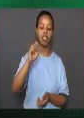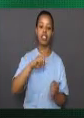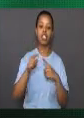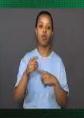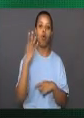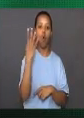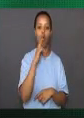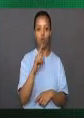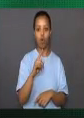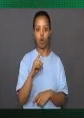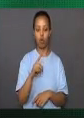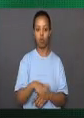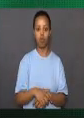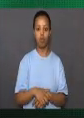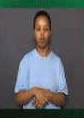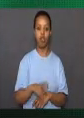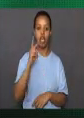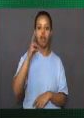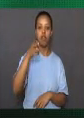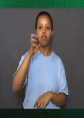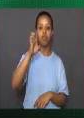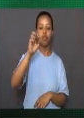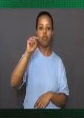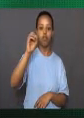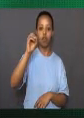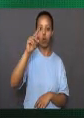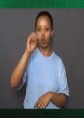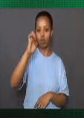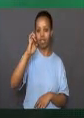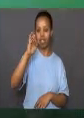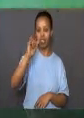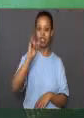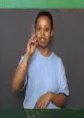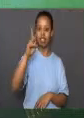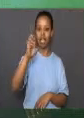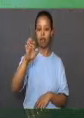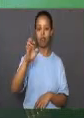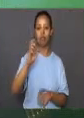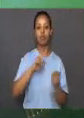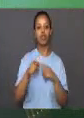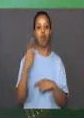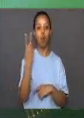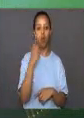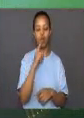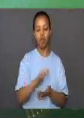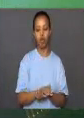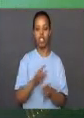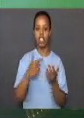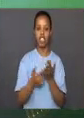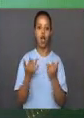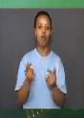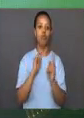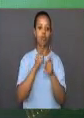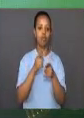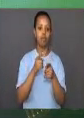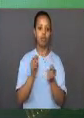The definition of phenotype is number 2. You may trade back your papers now,